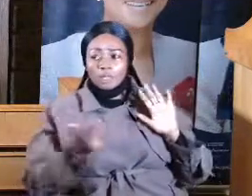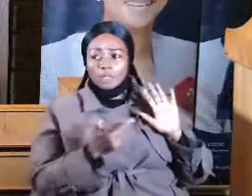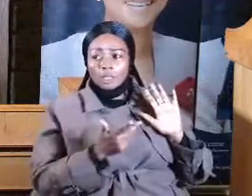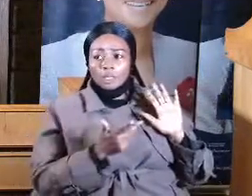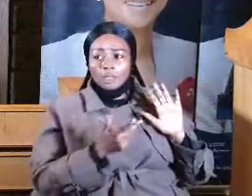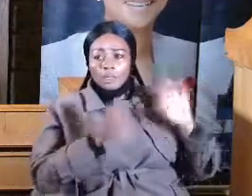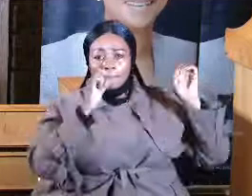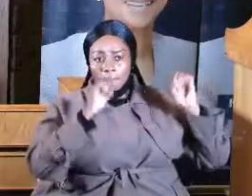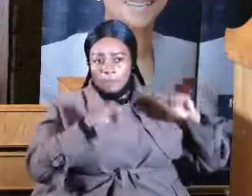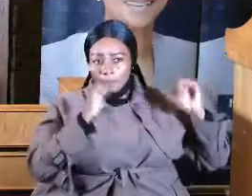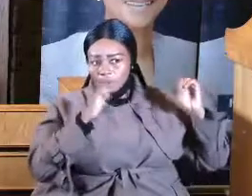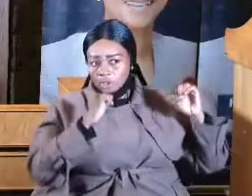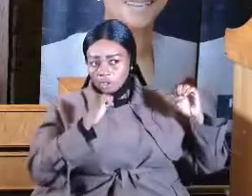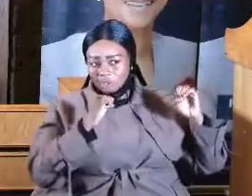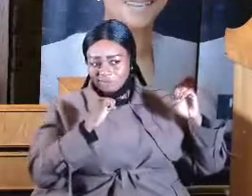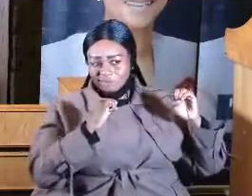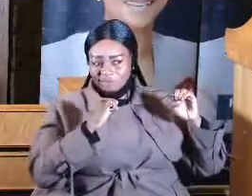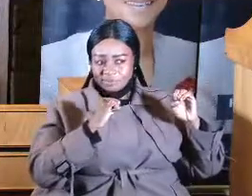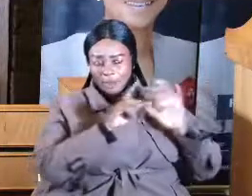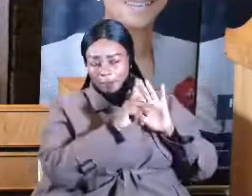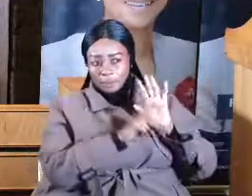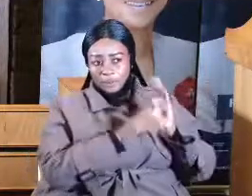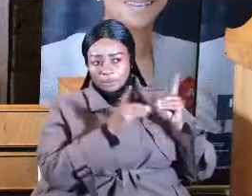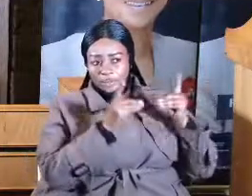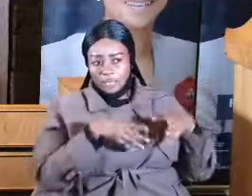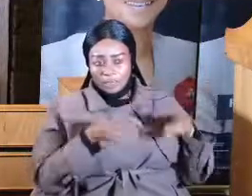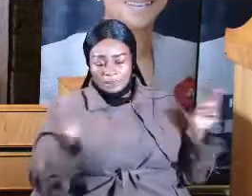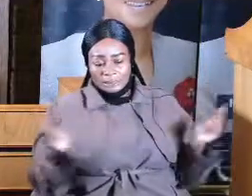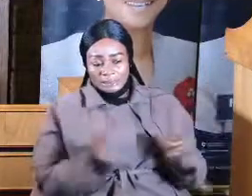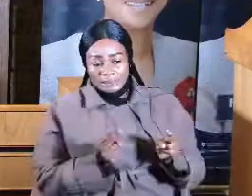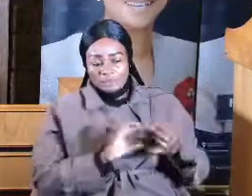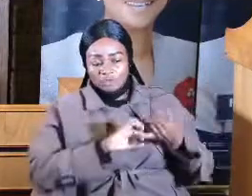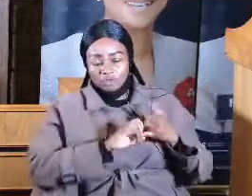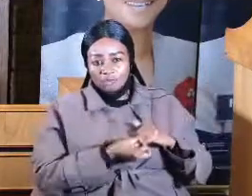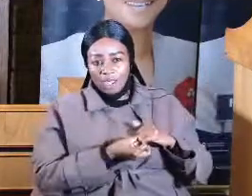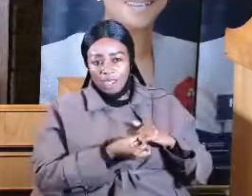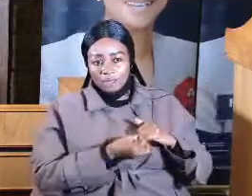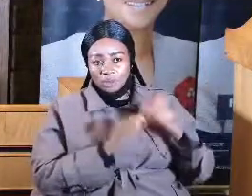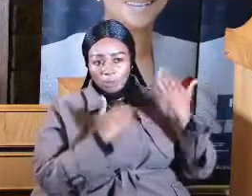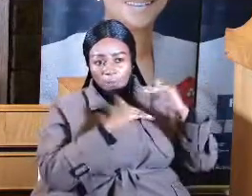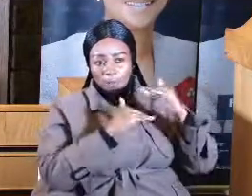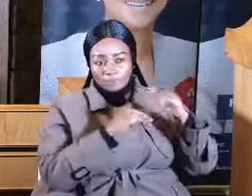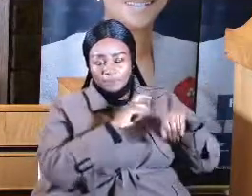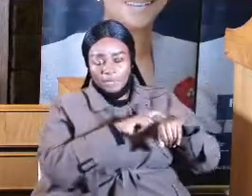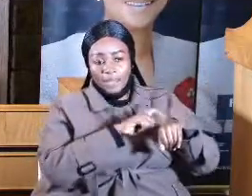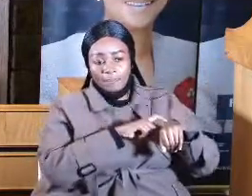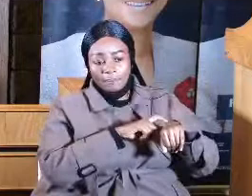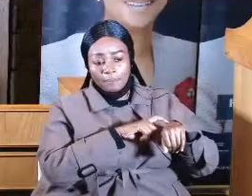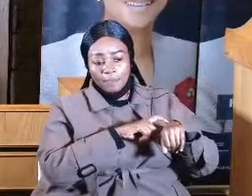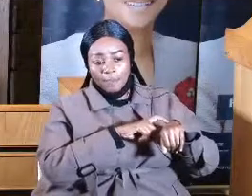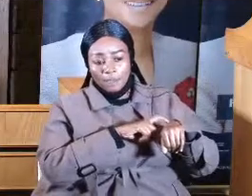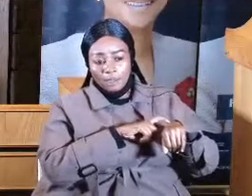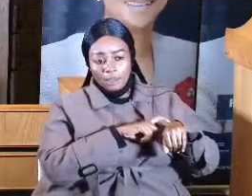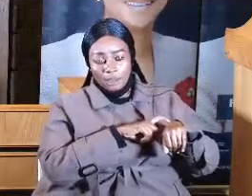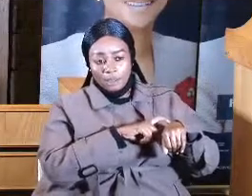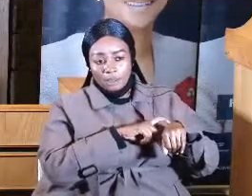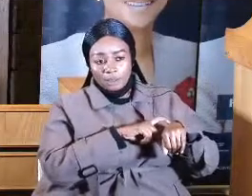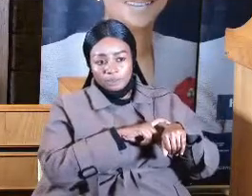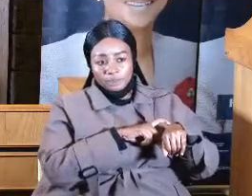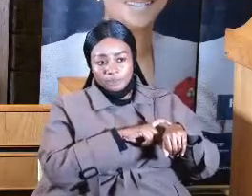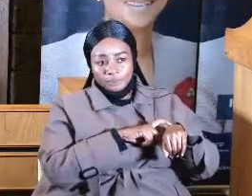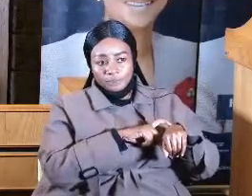program director trying to cut short at the time, I will say we know